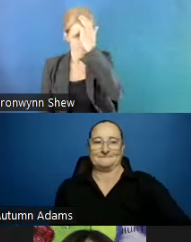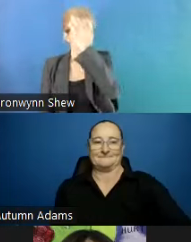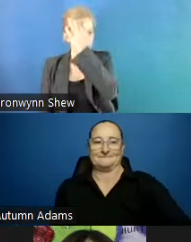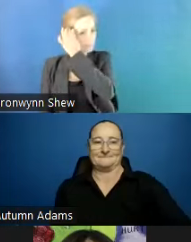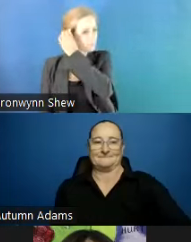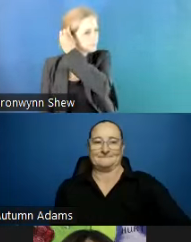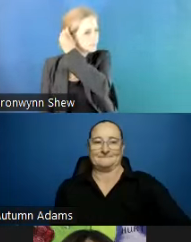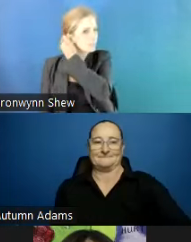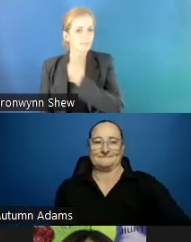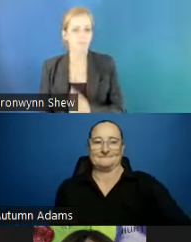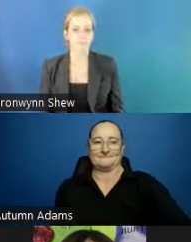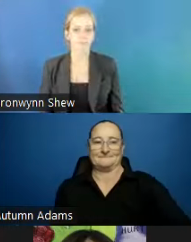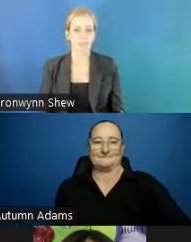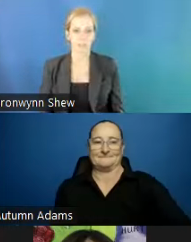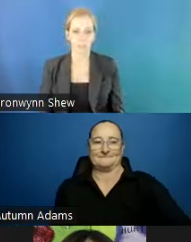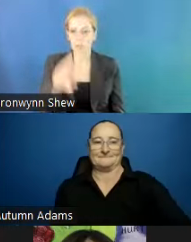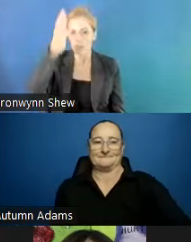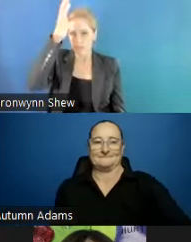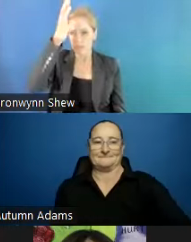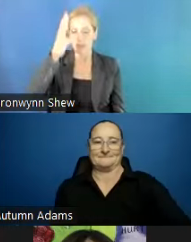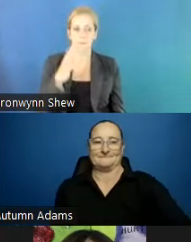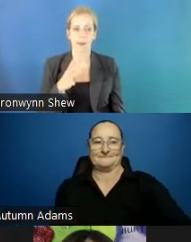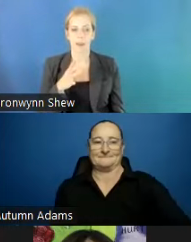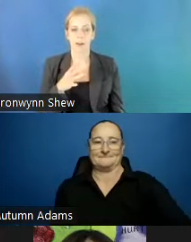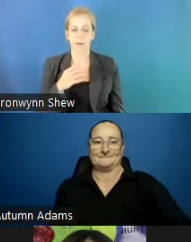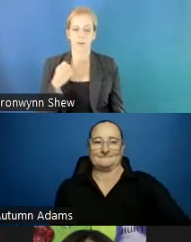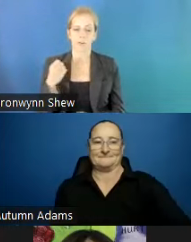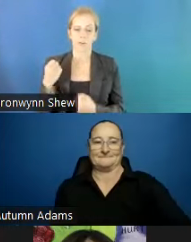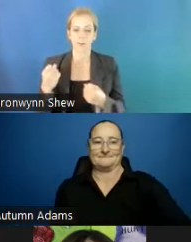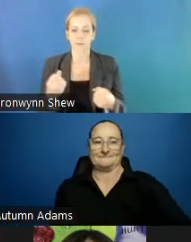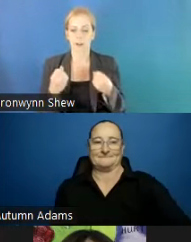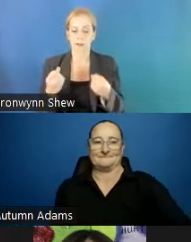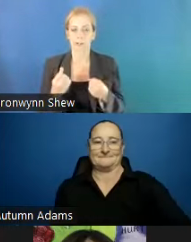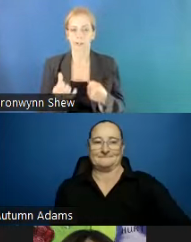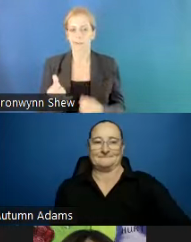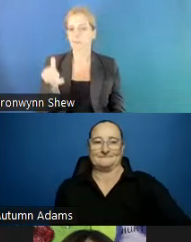So man driving, drinking, saw a dog.